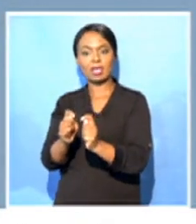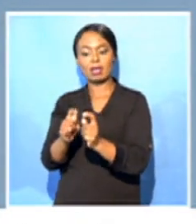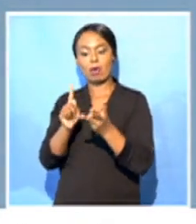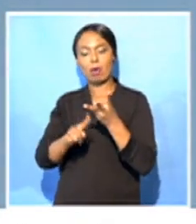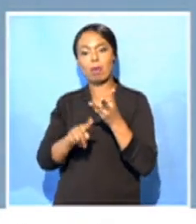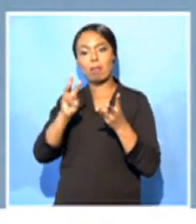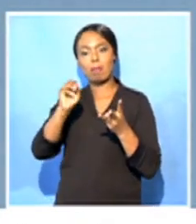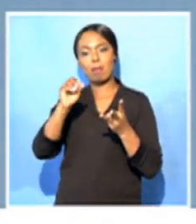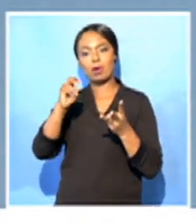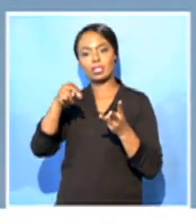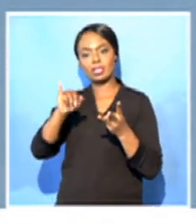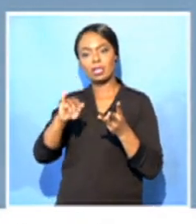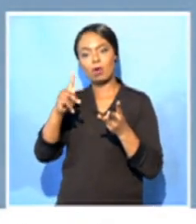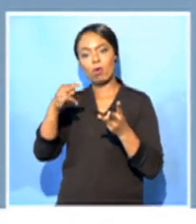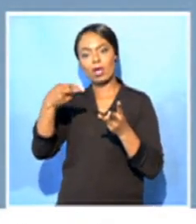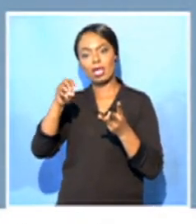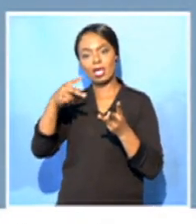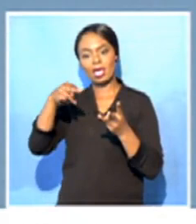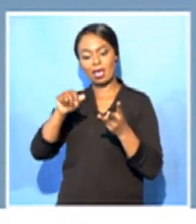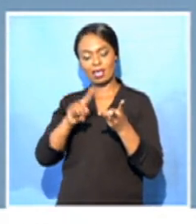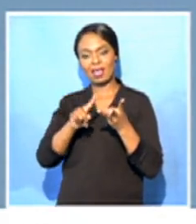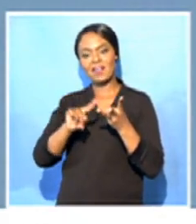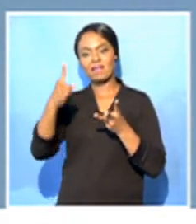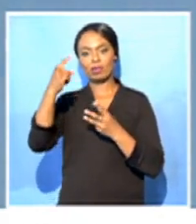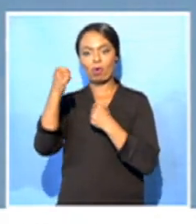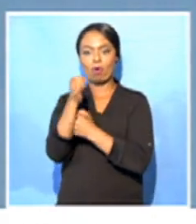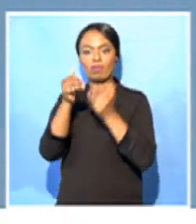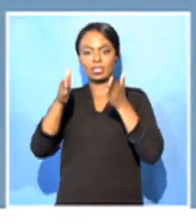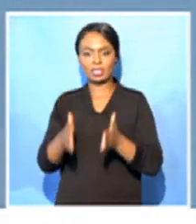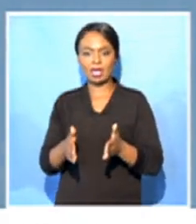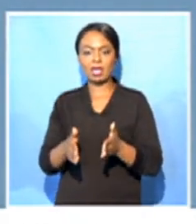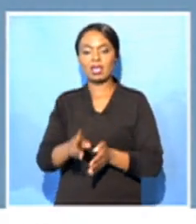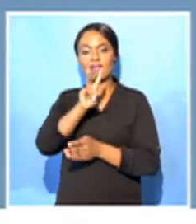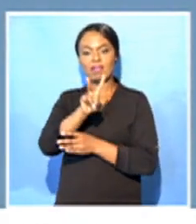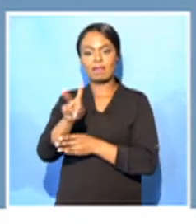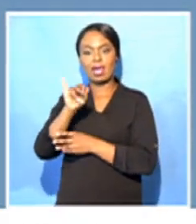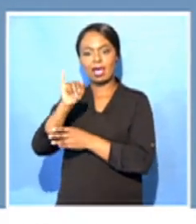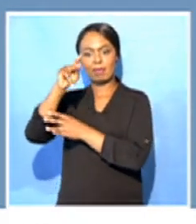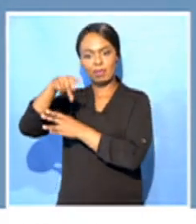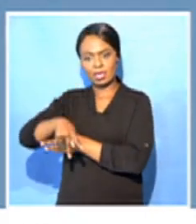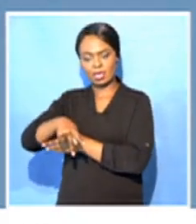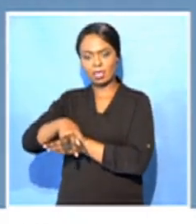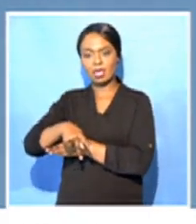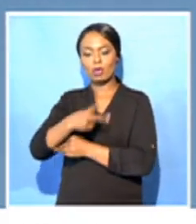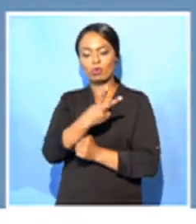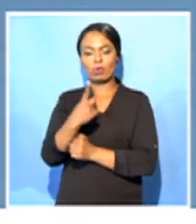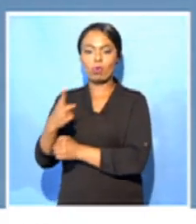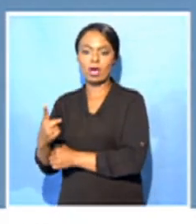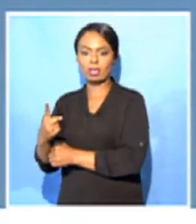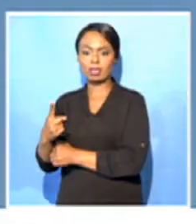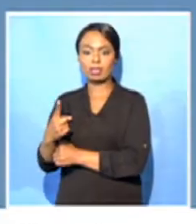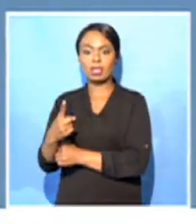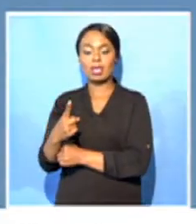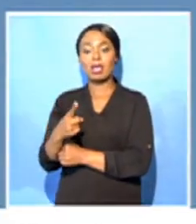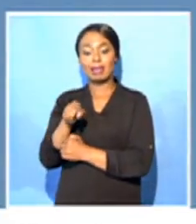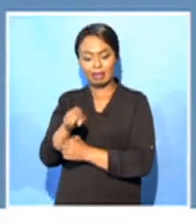Monde Goyia was a first officer at the VVIP Squadron, 21 Squadron. Ladies